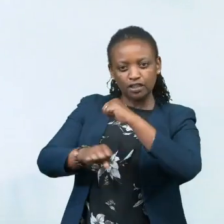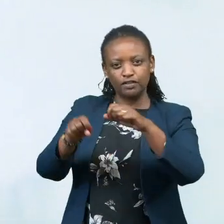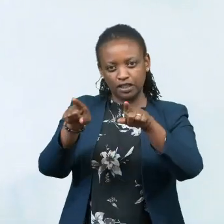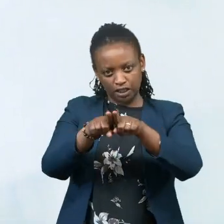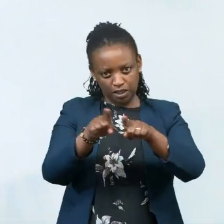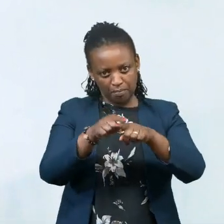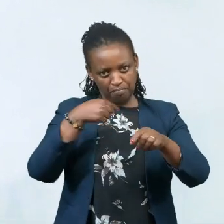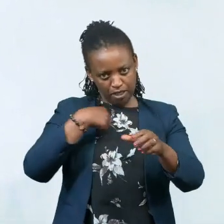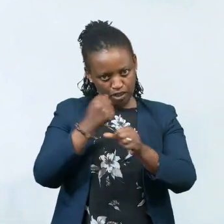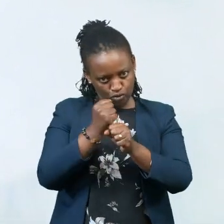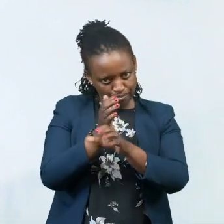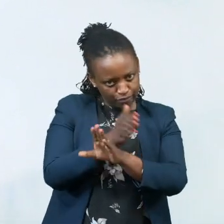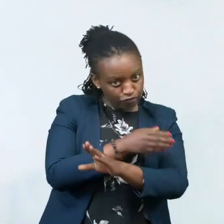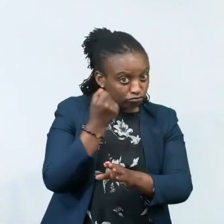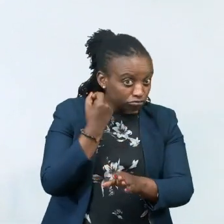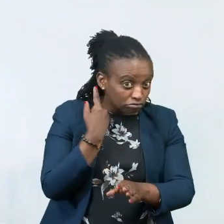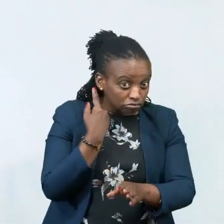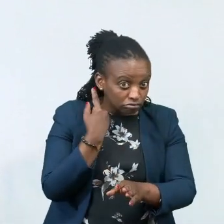activity.